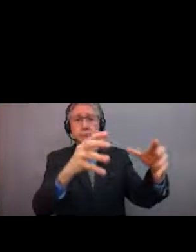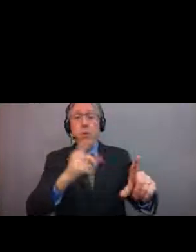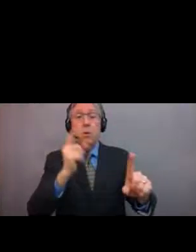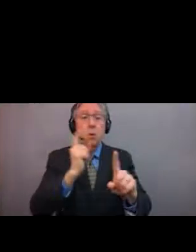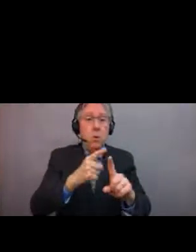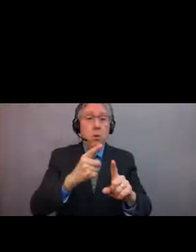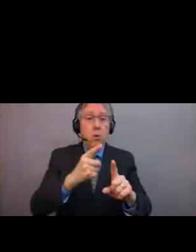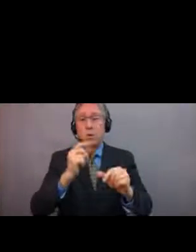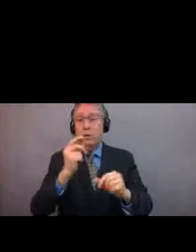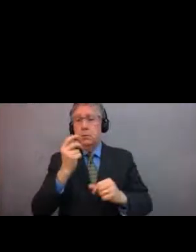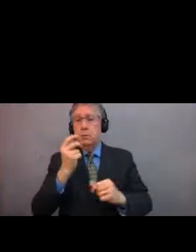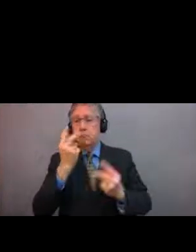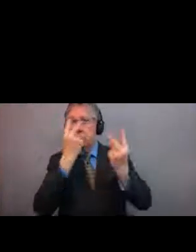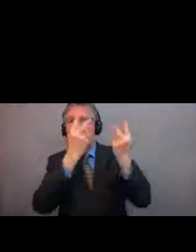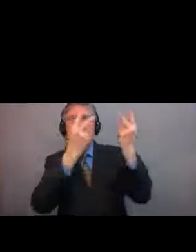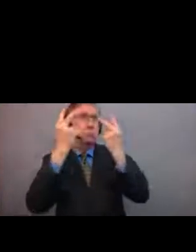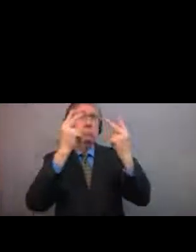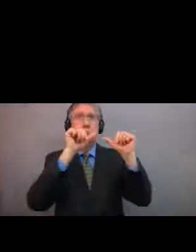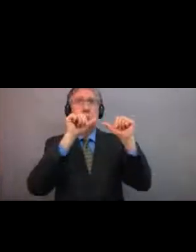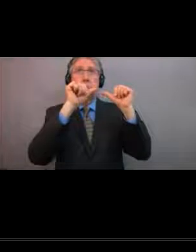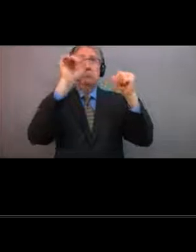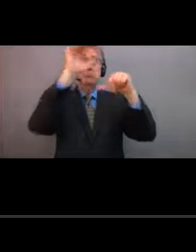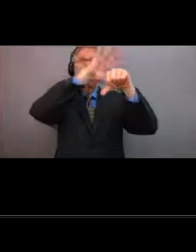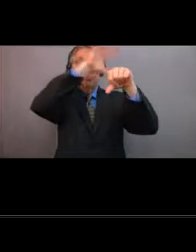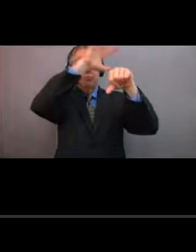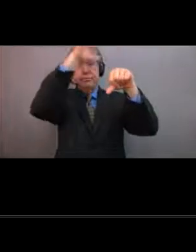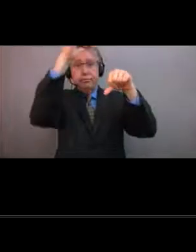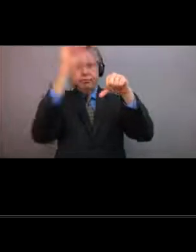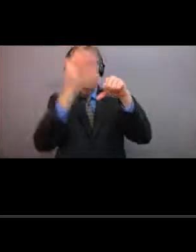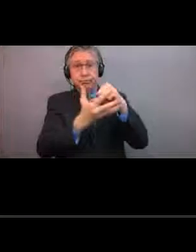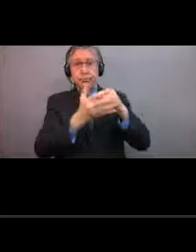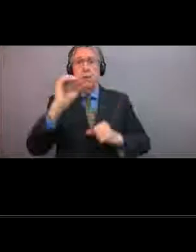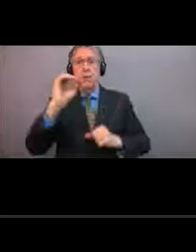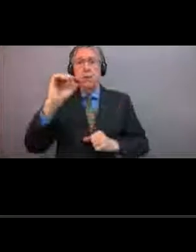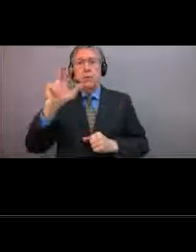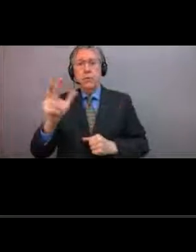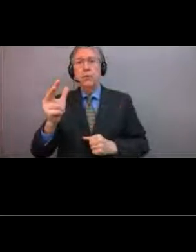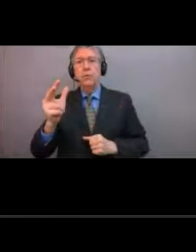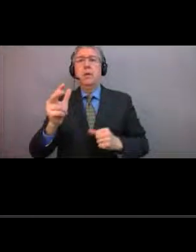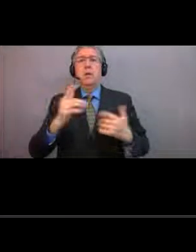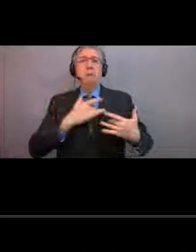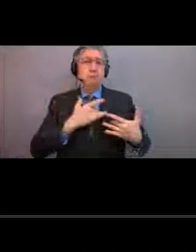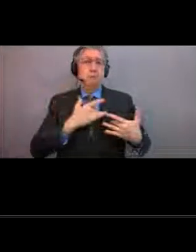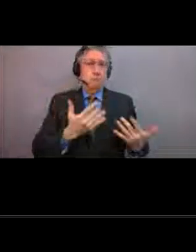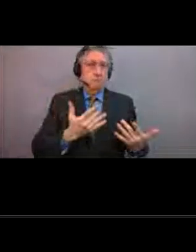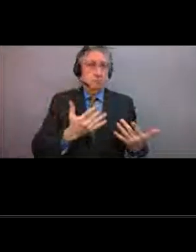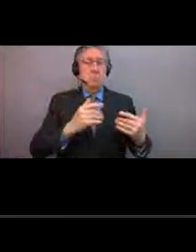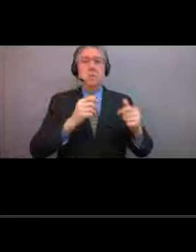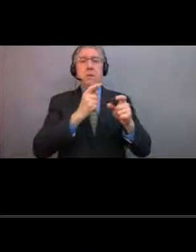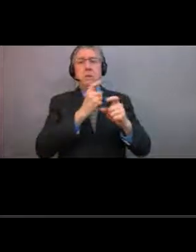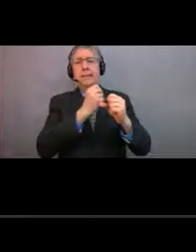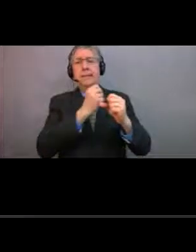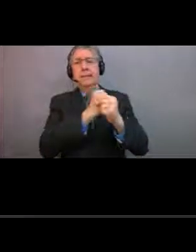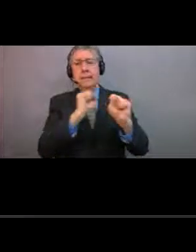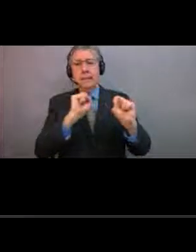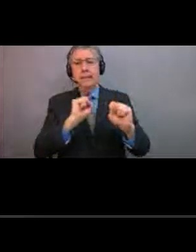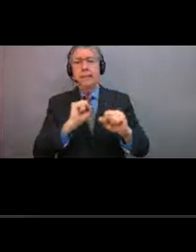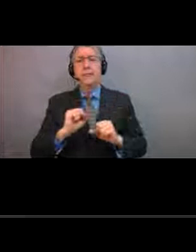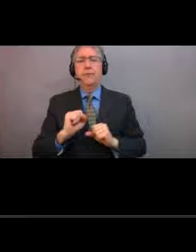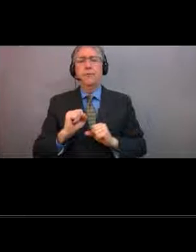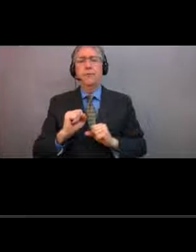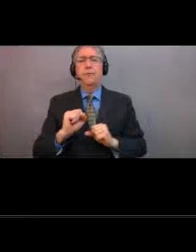to save the ozone layer. It was shortly after that the US Clean Air Act was amended to mandate that NOAA and NASA would regularly